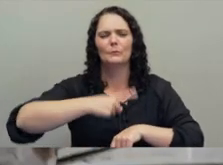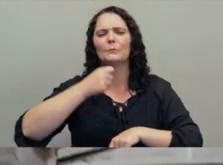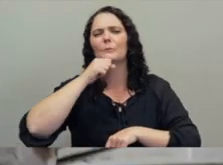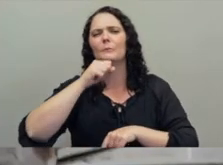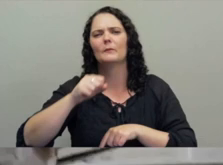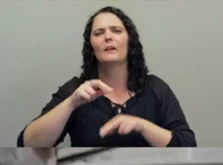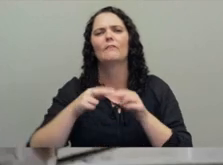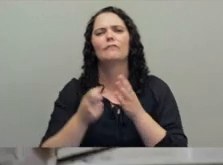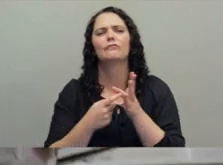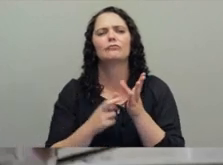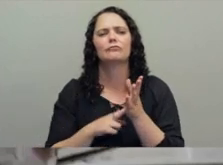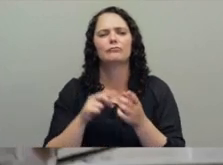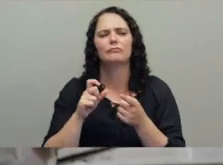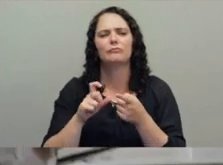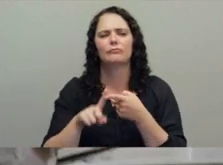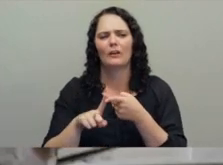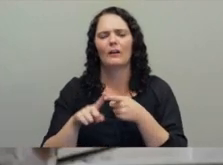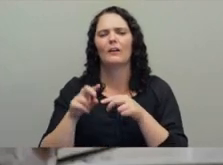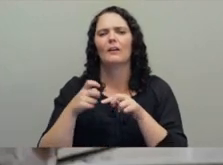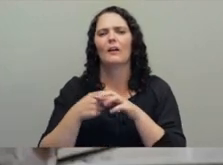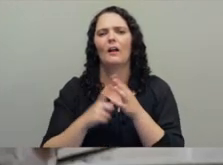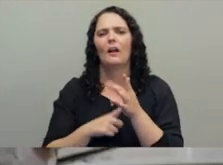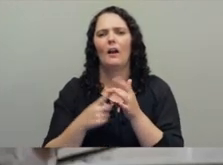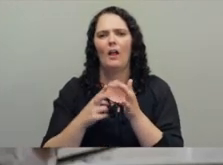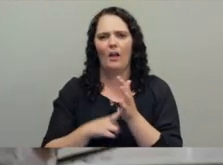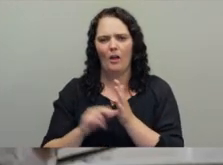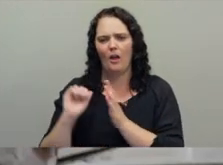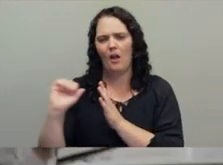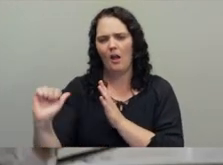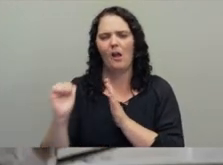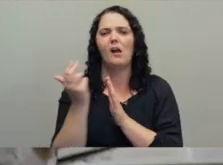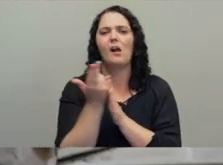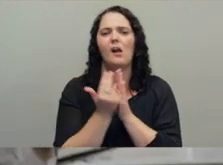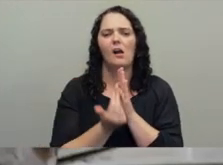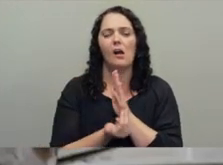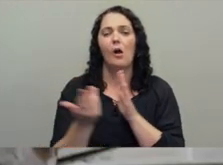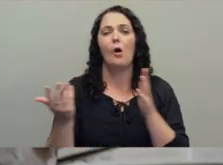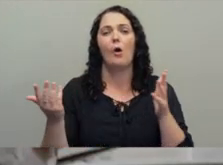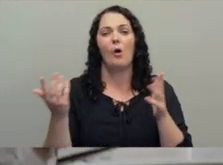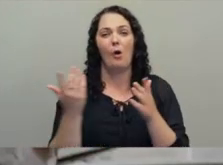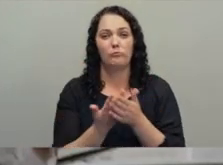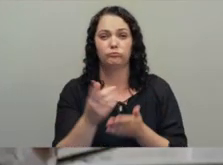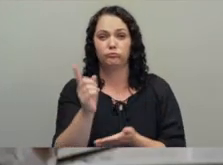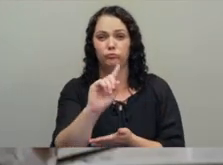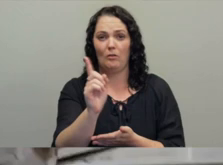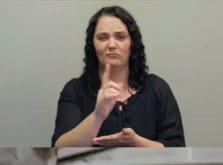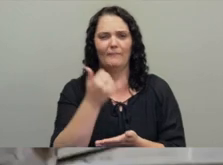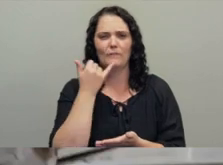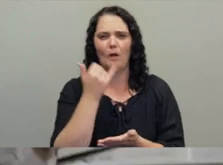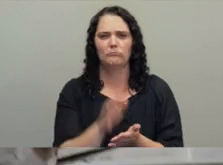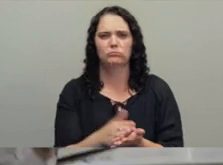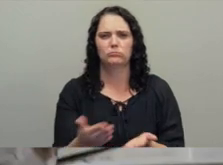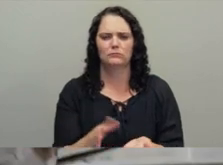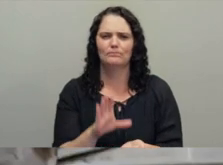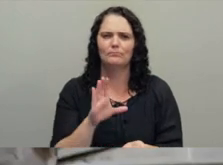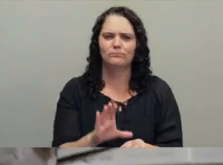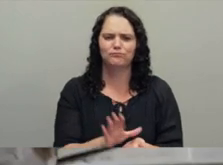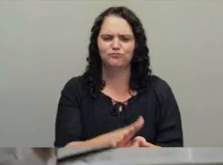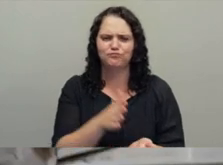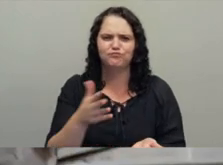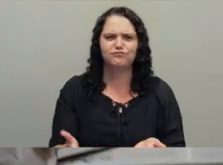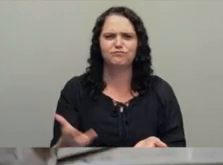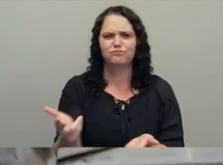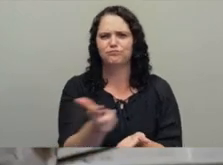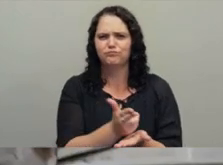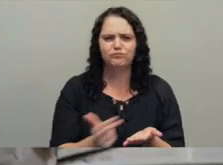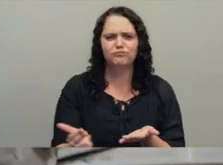Franz Klein, abstract expressionist artist, and he did all of those drawings on the pages of phone books. And they are, they're coveted